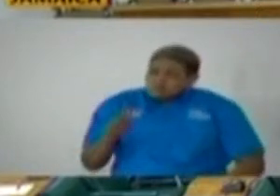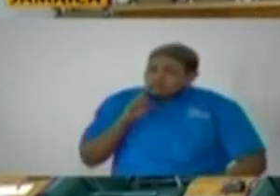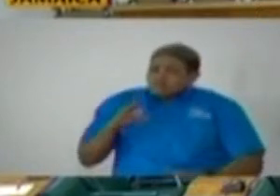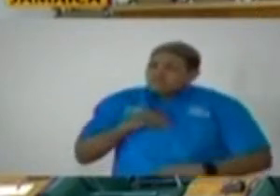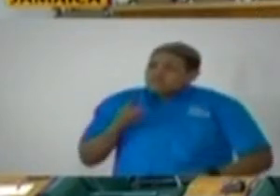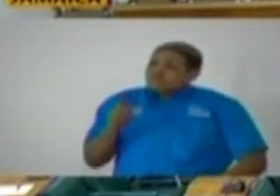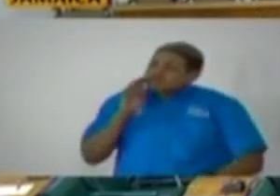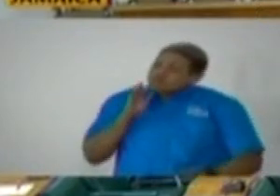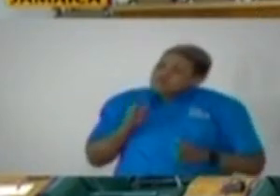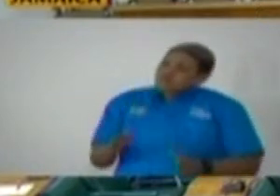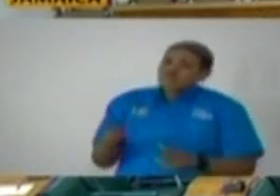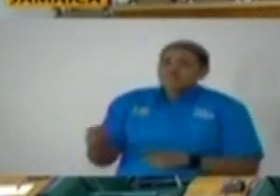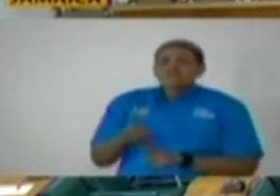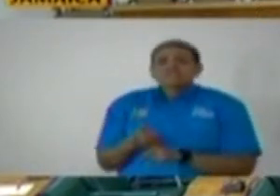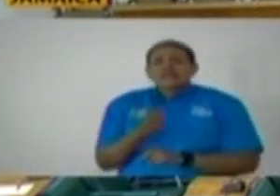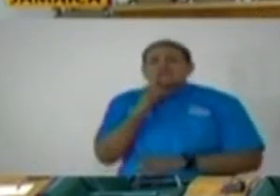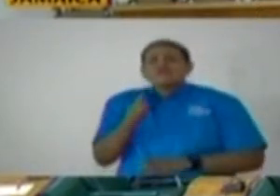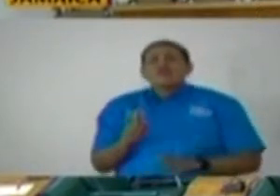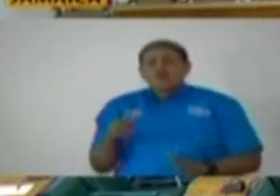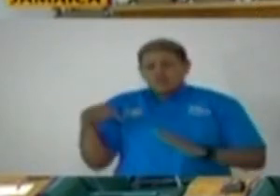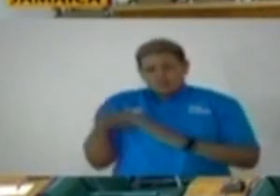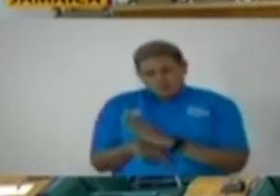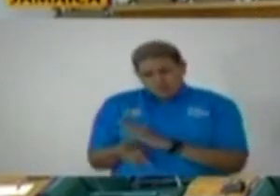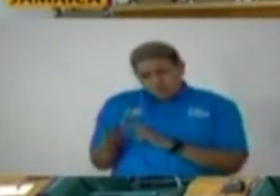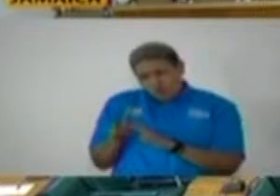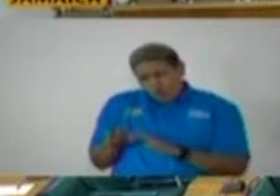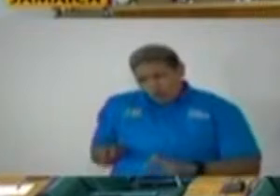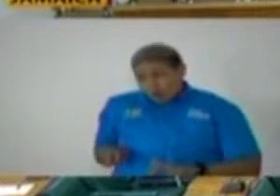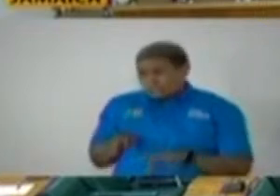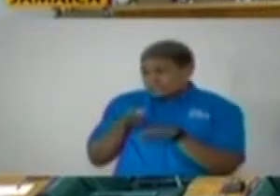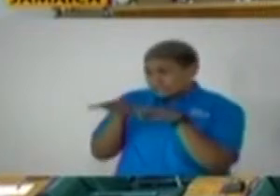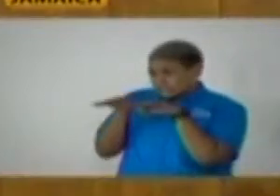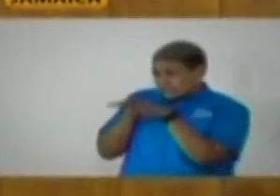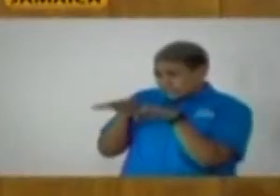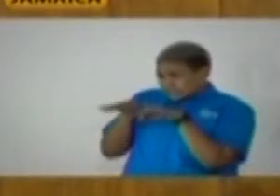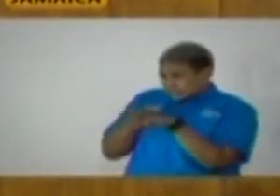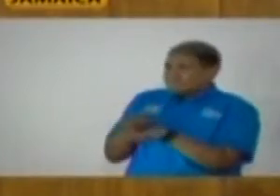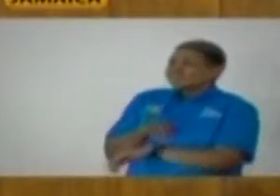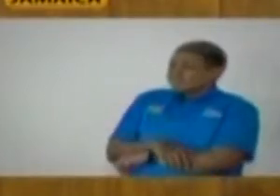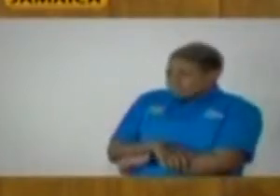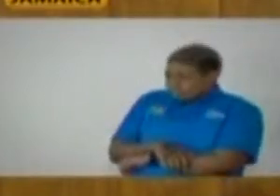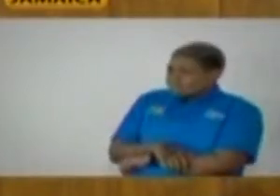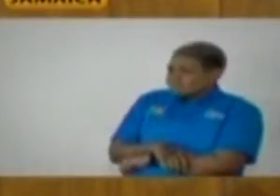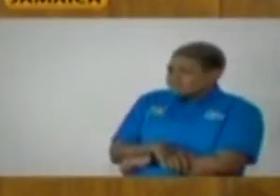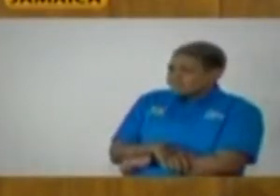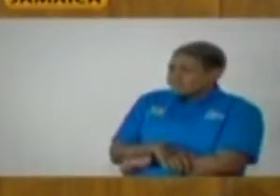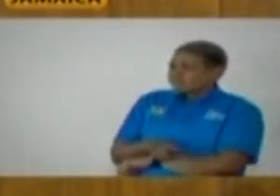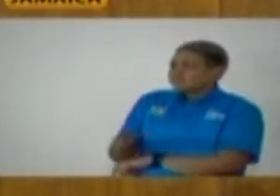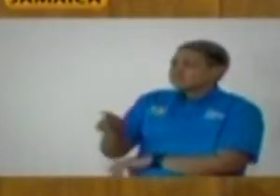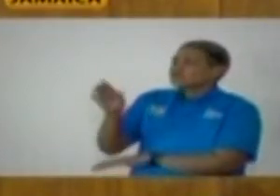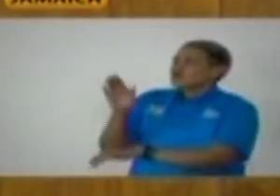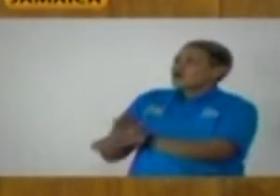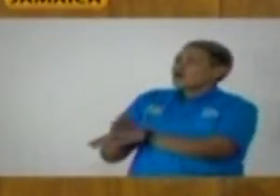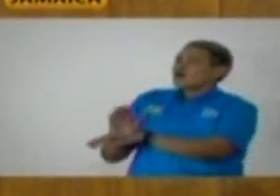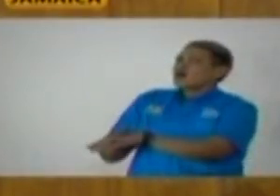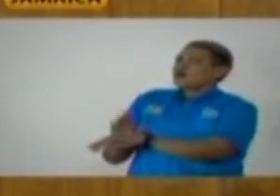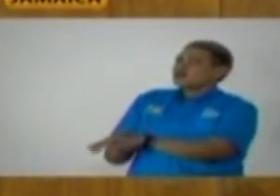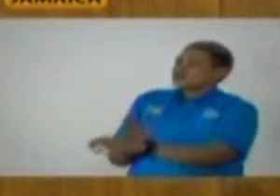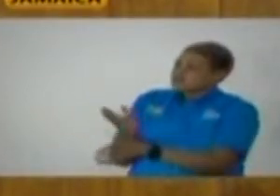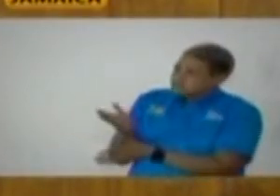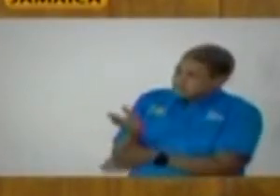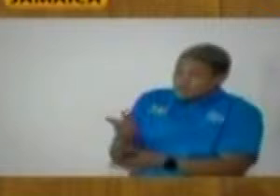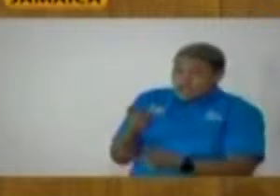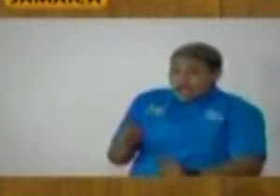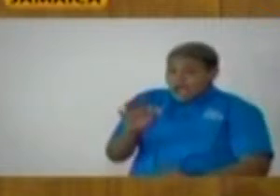treated in a way where there are thorough explanations, where there is effective consultation,